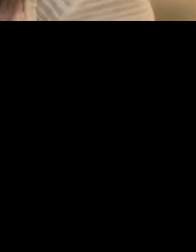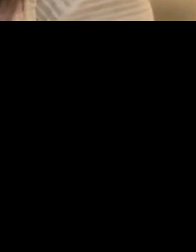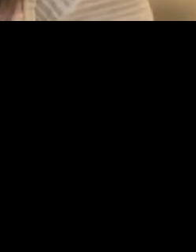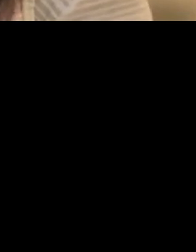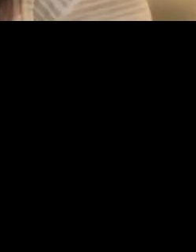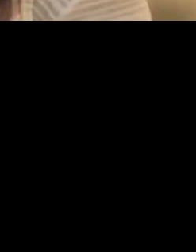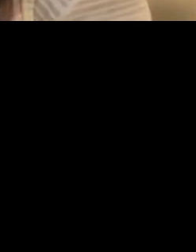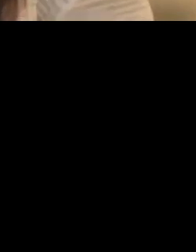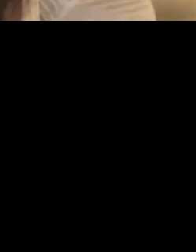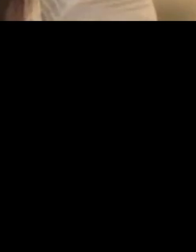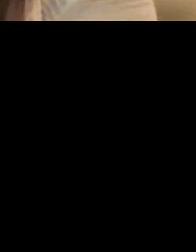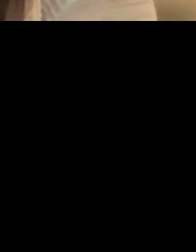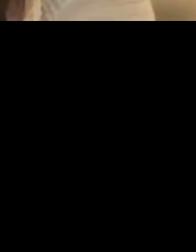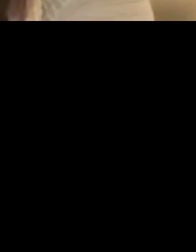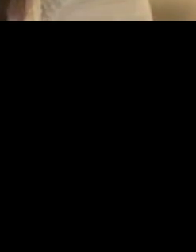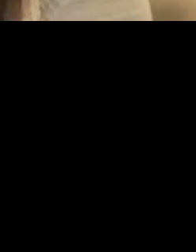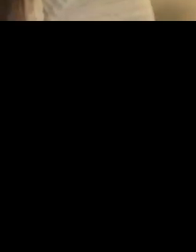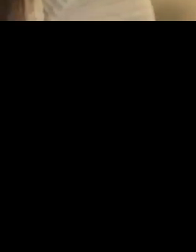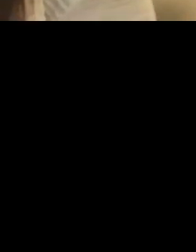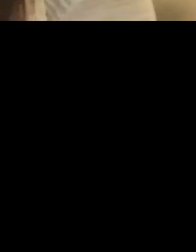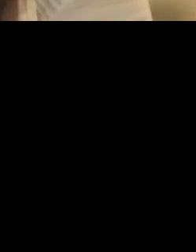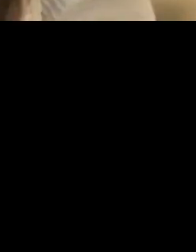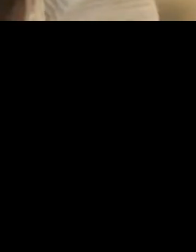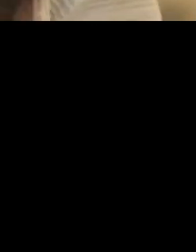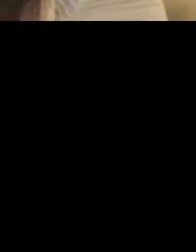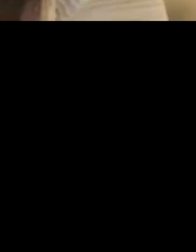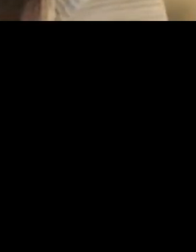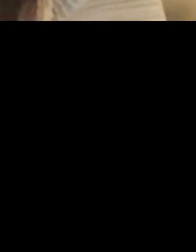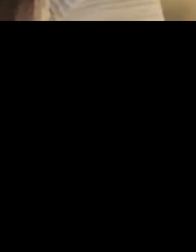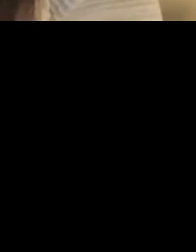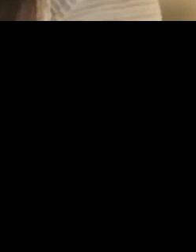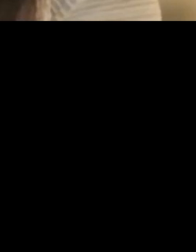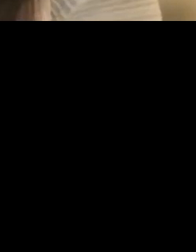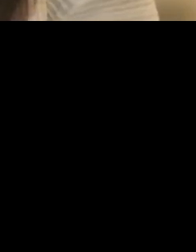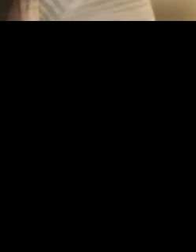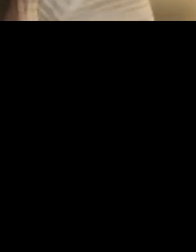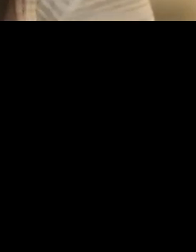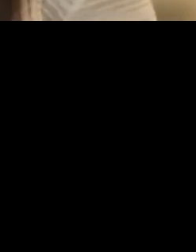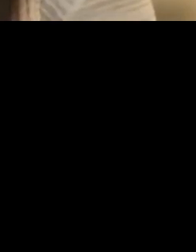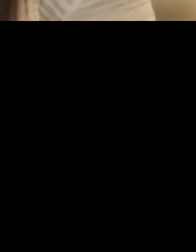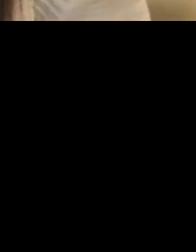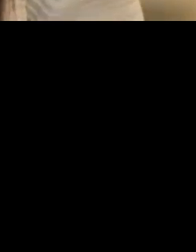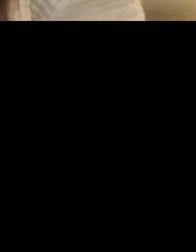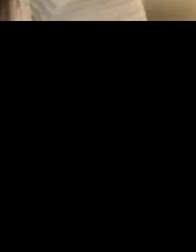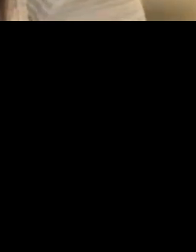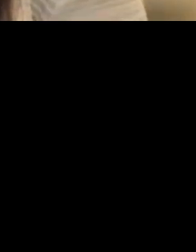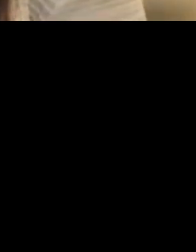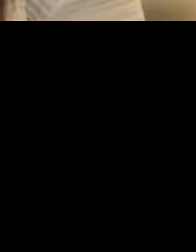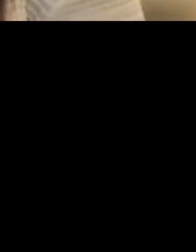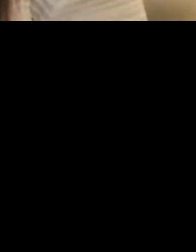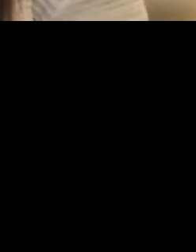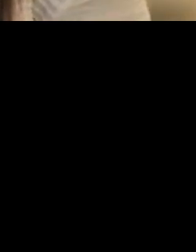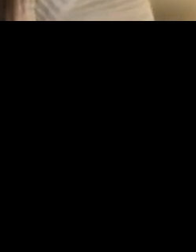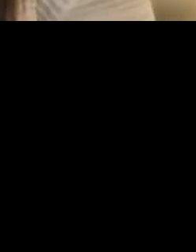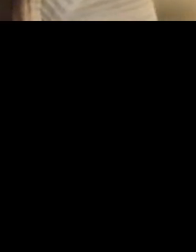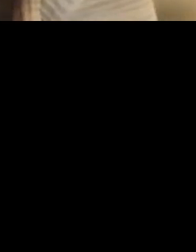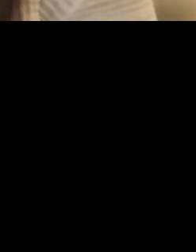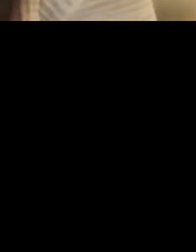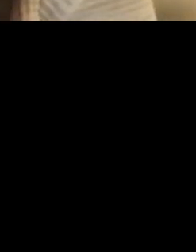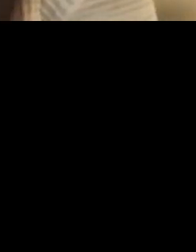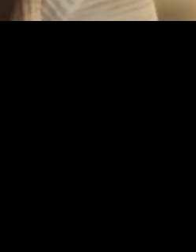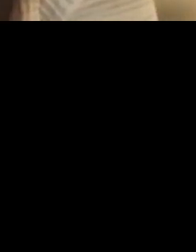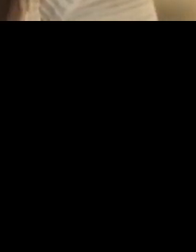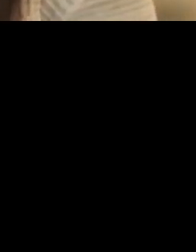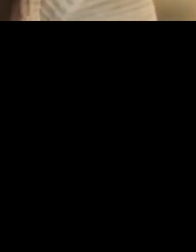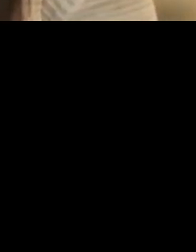Io, any other question? Yes, so there's other questions about what the work can be about, if the work can be about